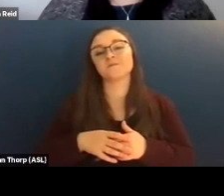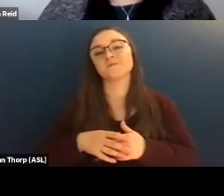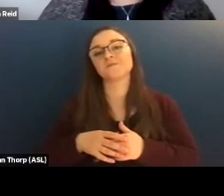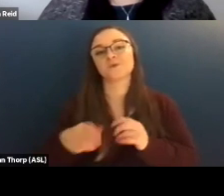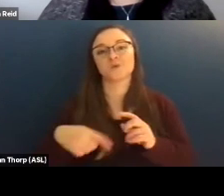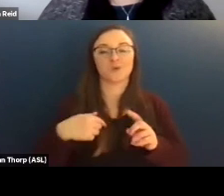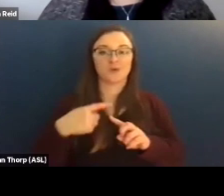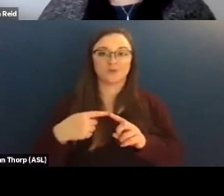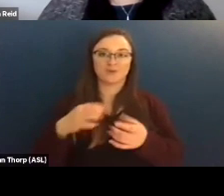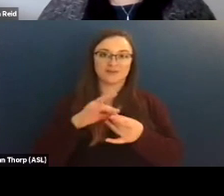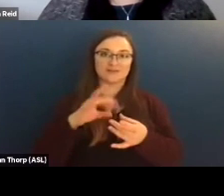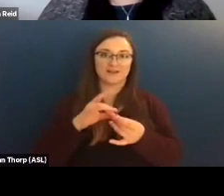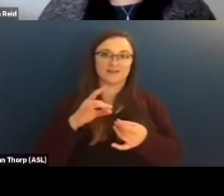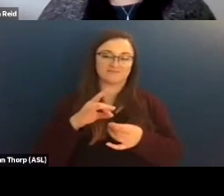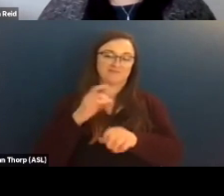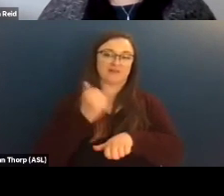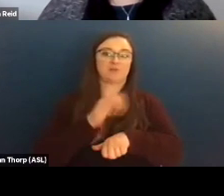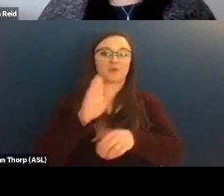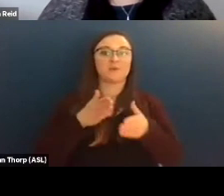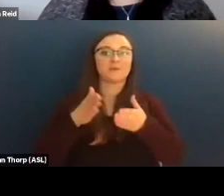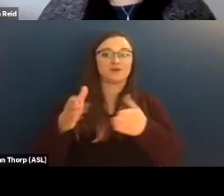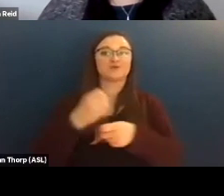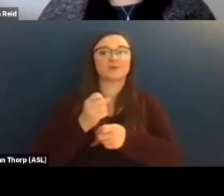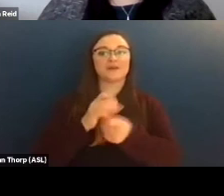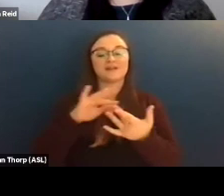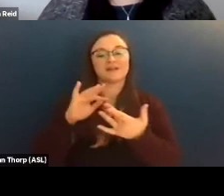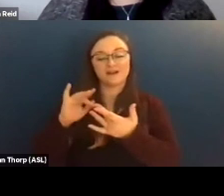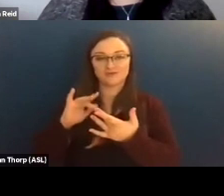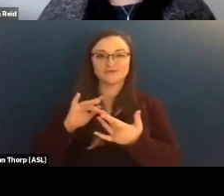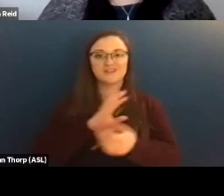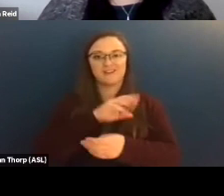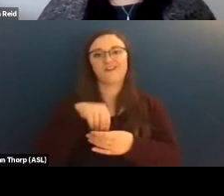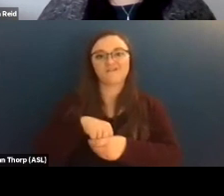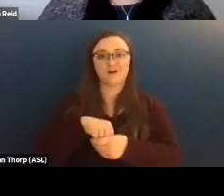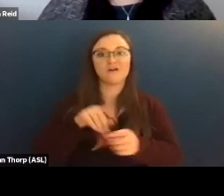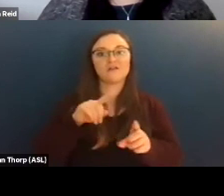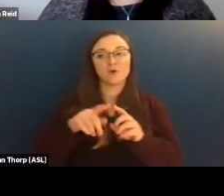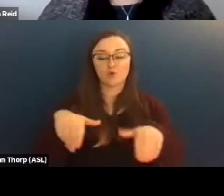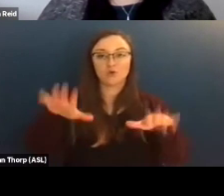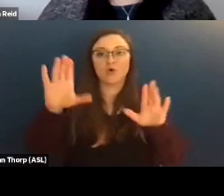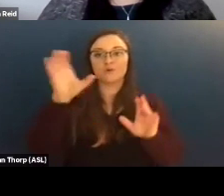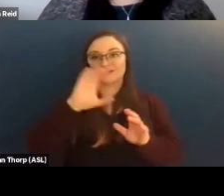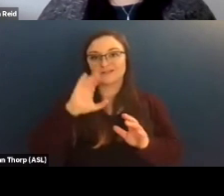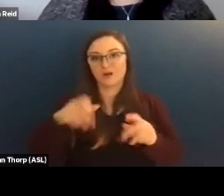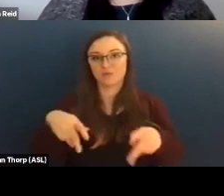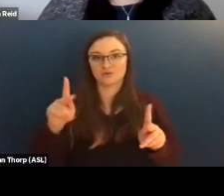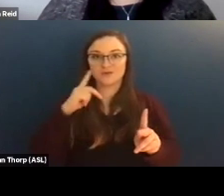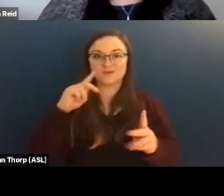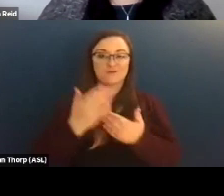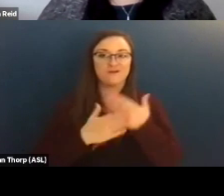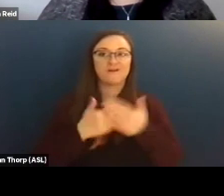pathway. So make those connections and get involved. But get out there and seek out those opportunities for